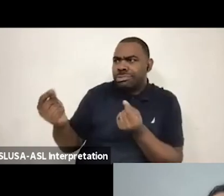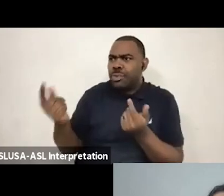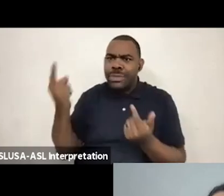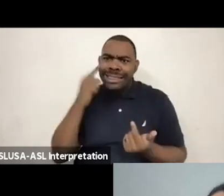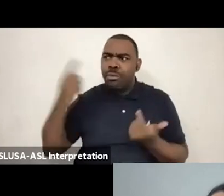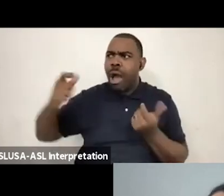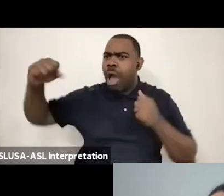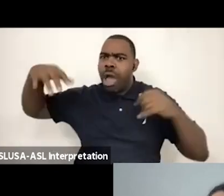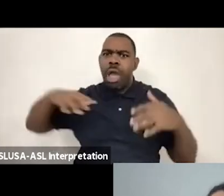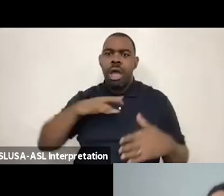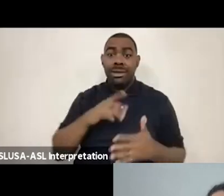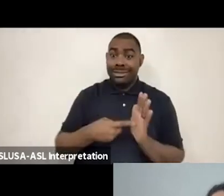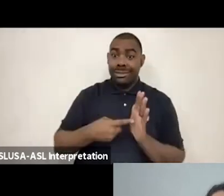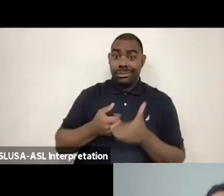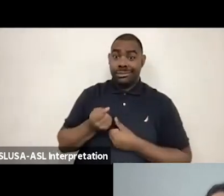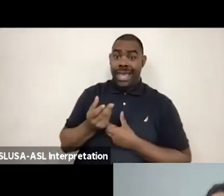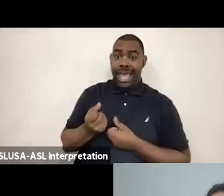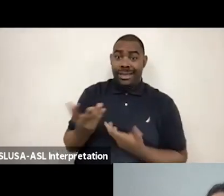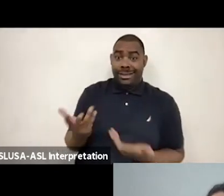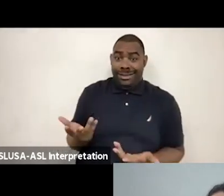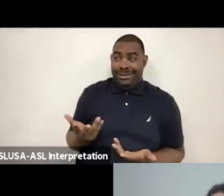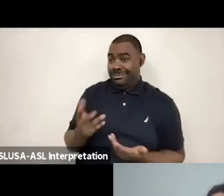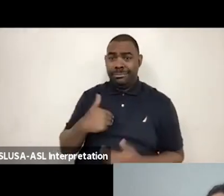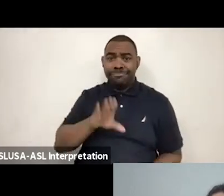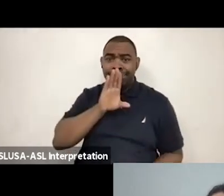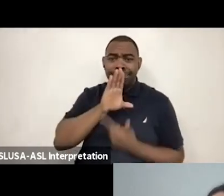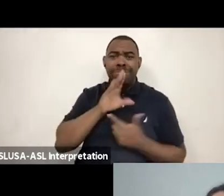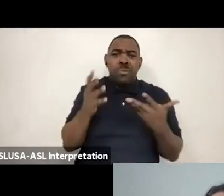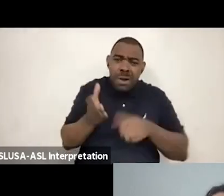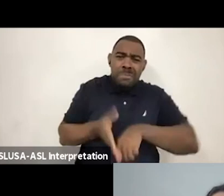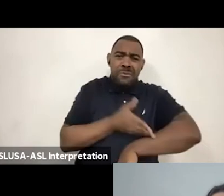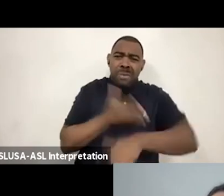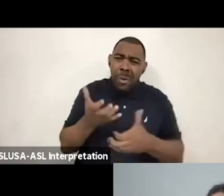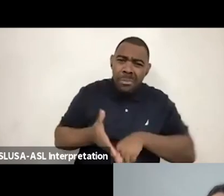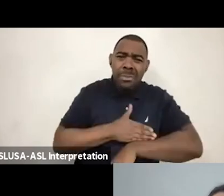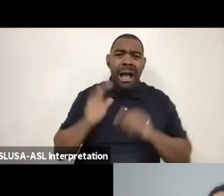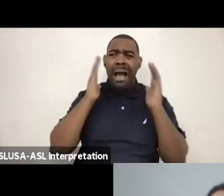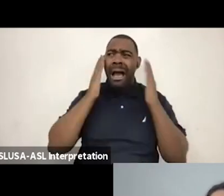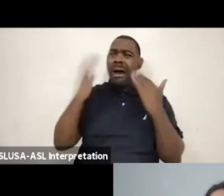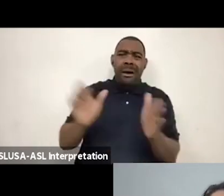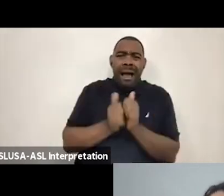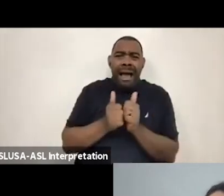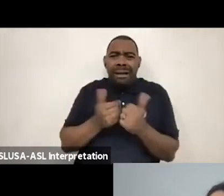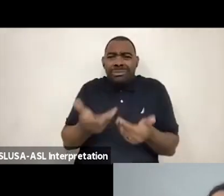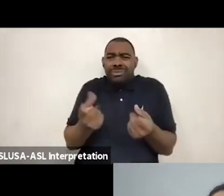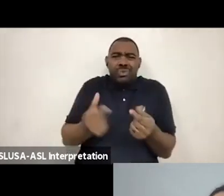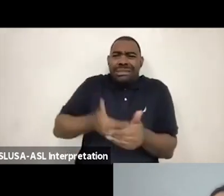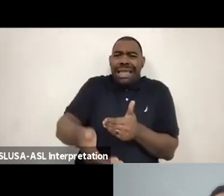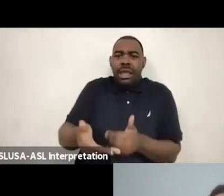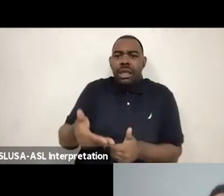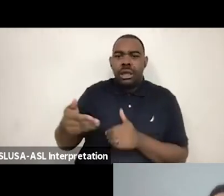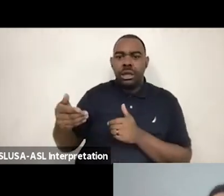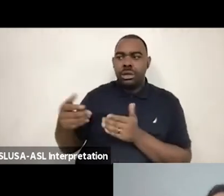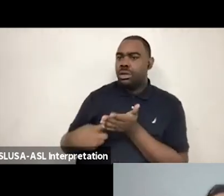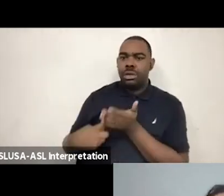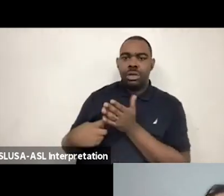one another, or sometimes even just vent a little about the frustrations of things that you really want to improve on, but you don't quite know how to get